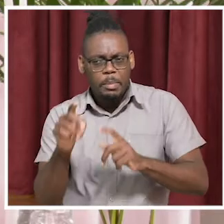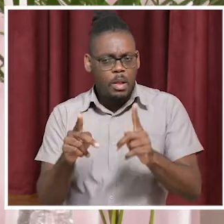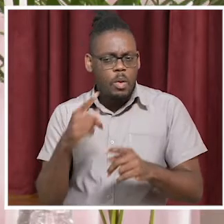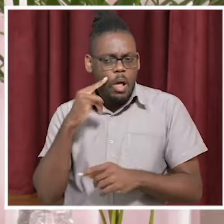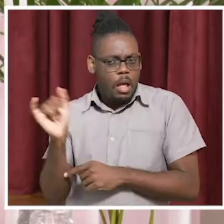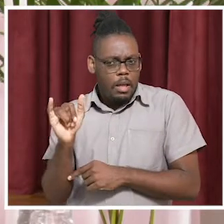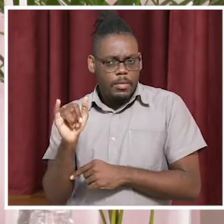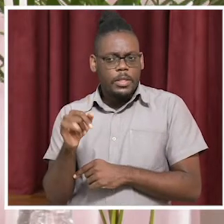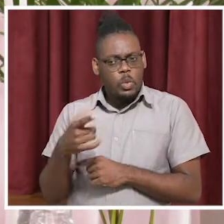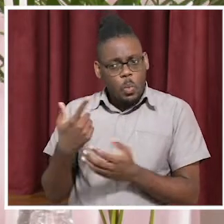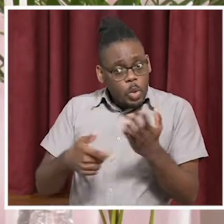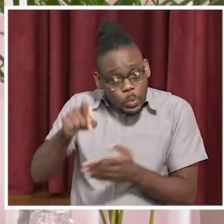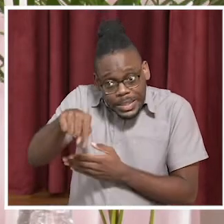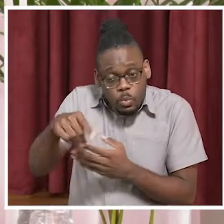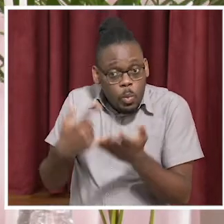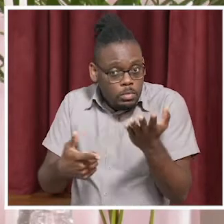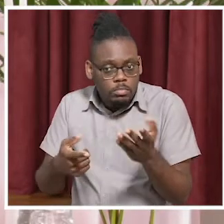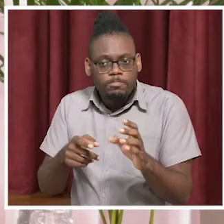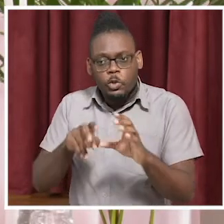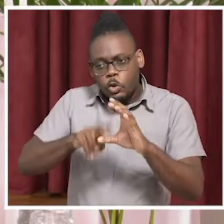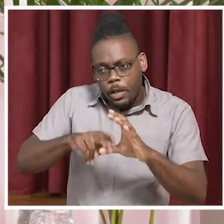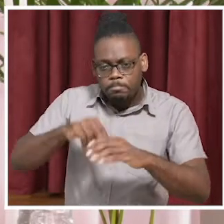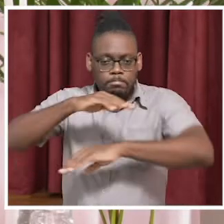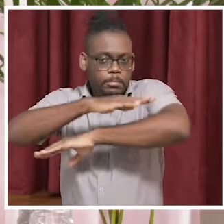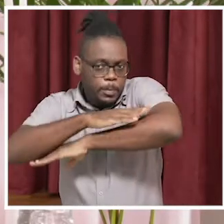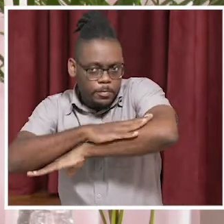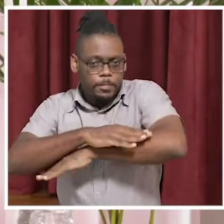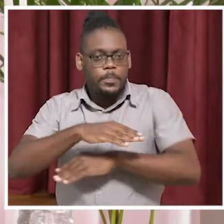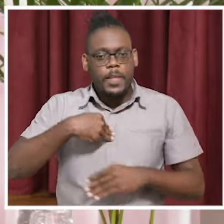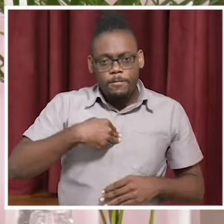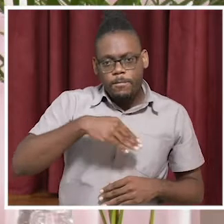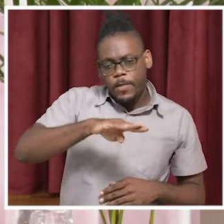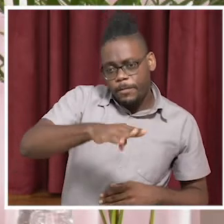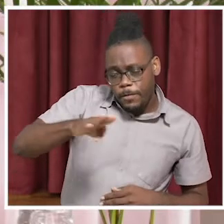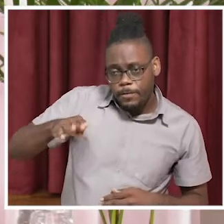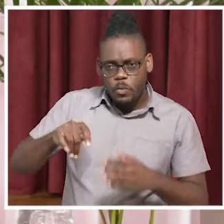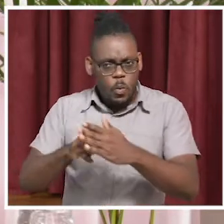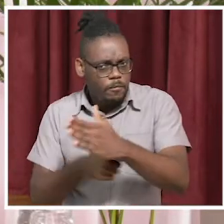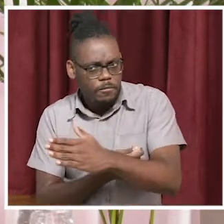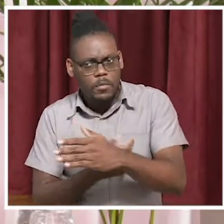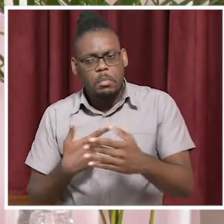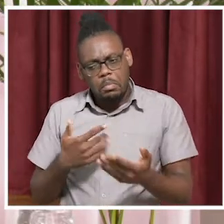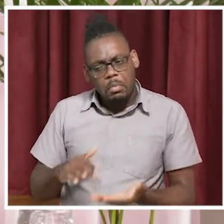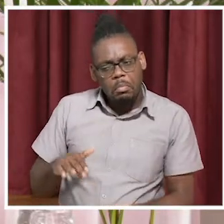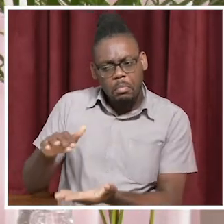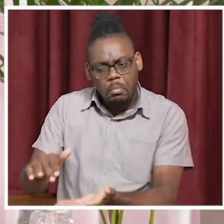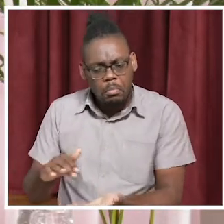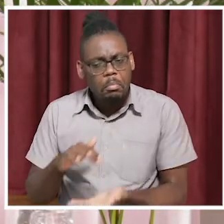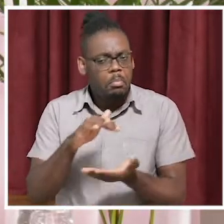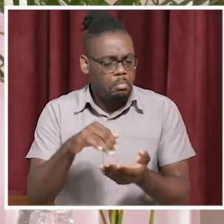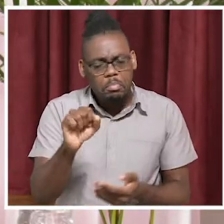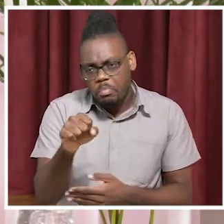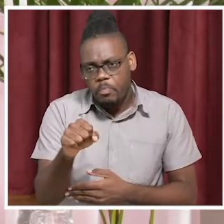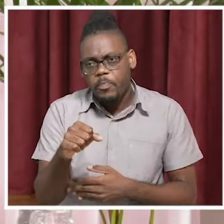Books. So we assist persons there too in disaster. Okay. So in disaster, when they lose their household